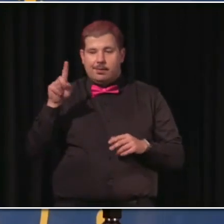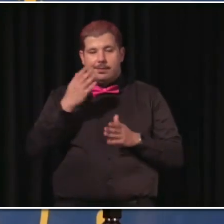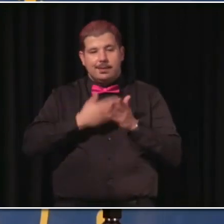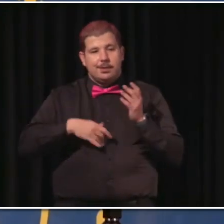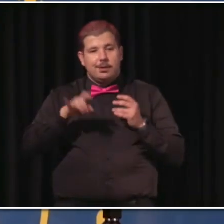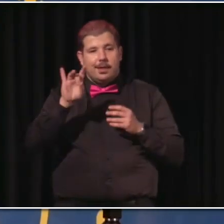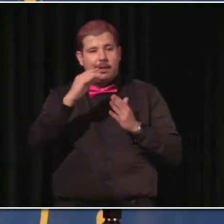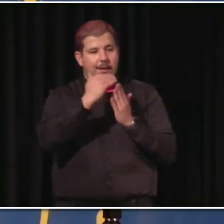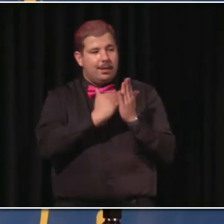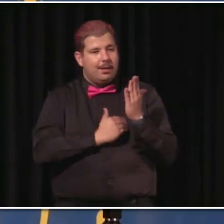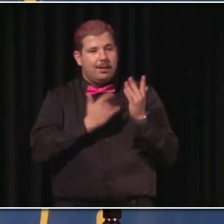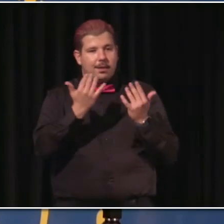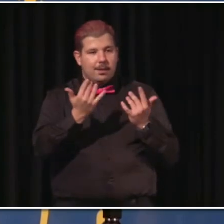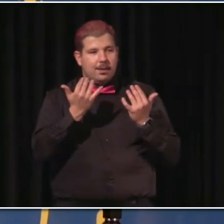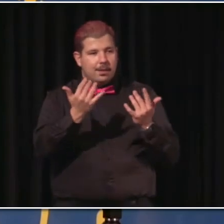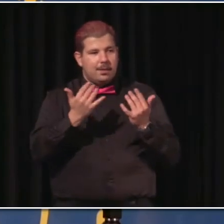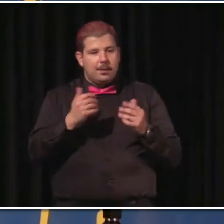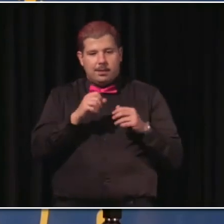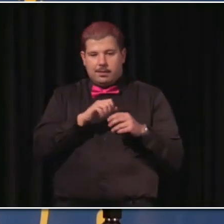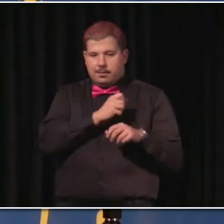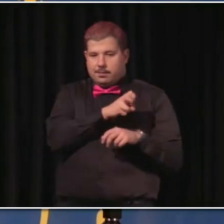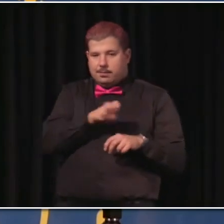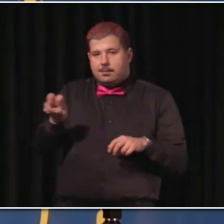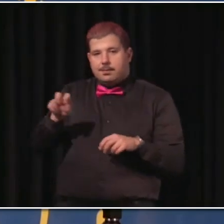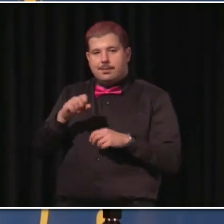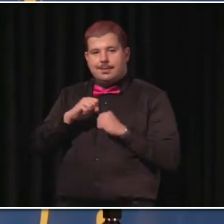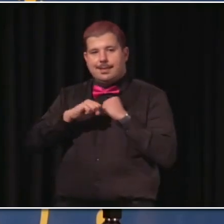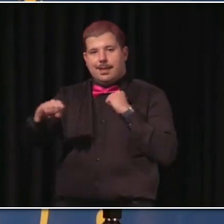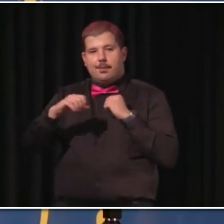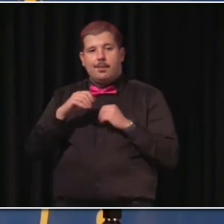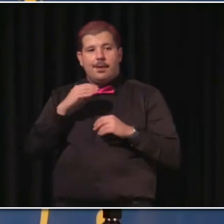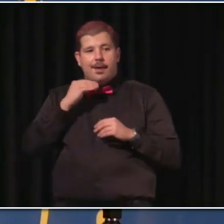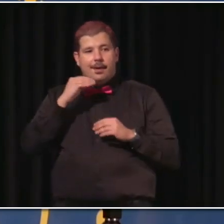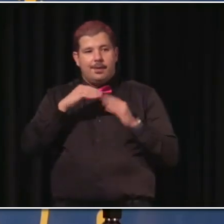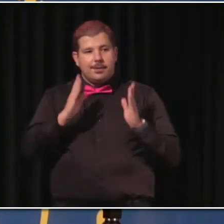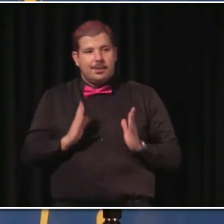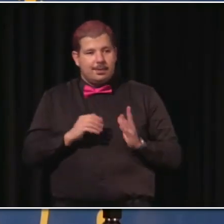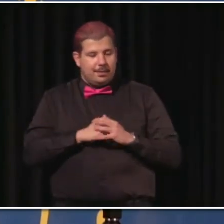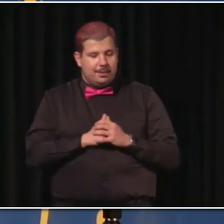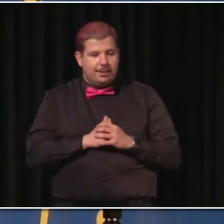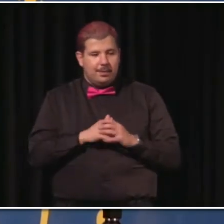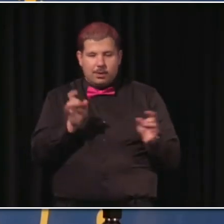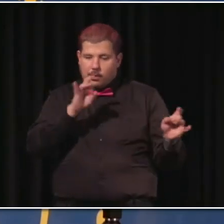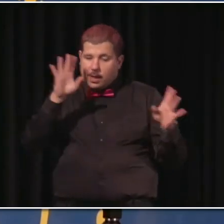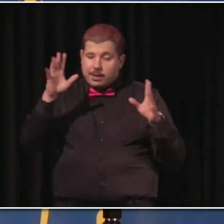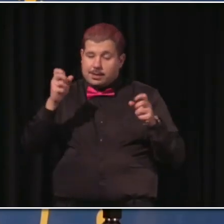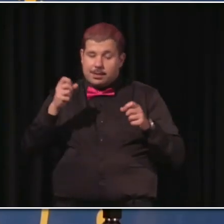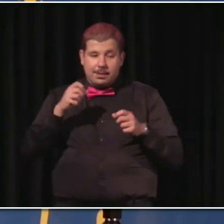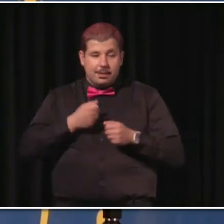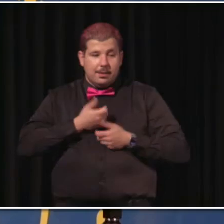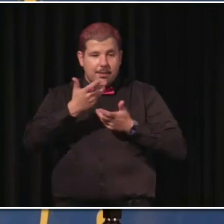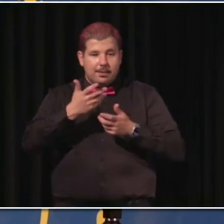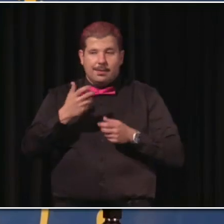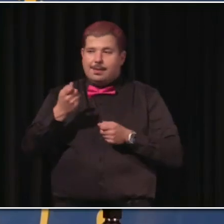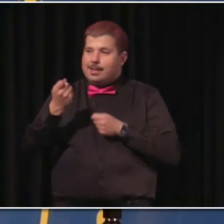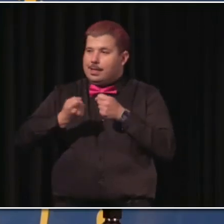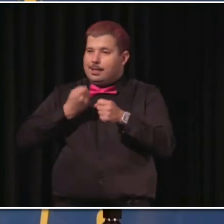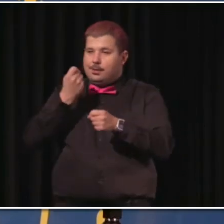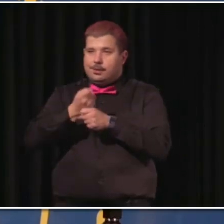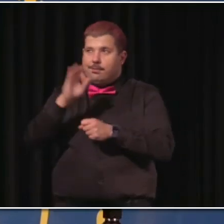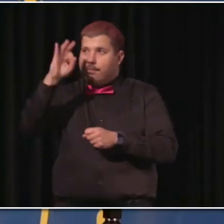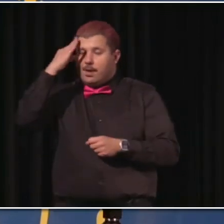8 waitlist into stable housing, a crisis created by years of federal